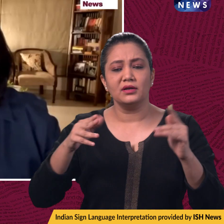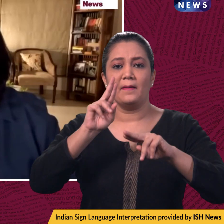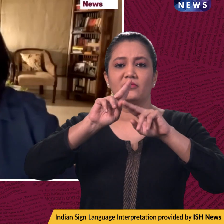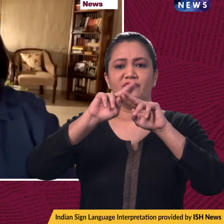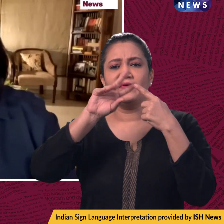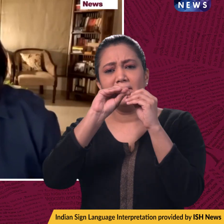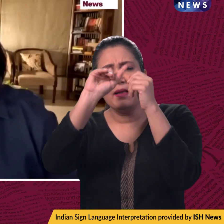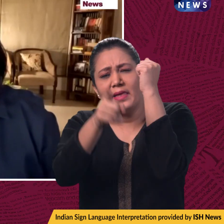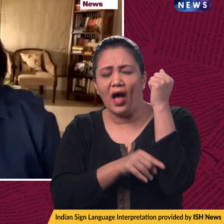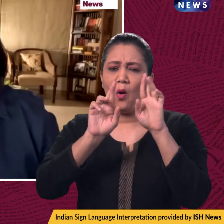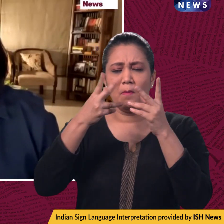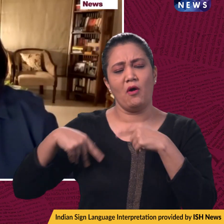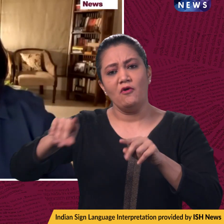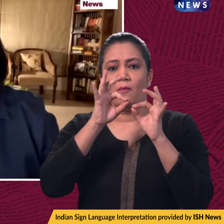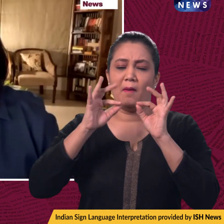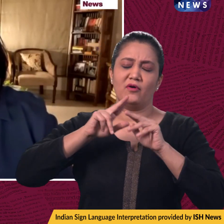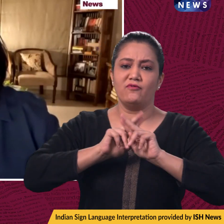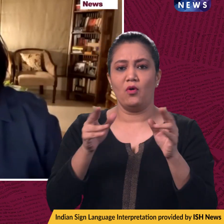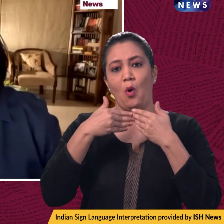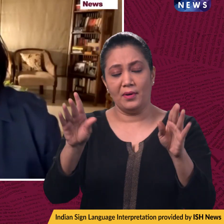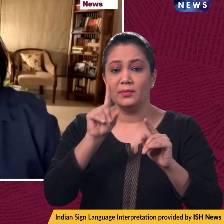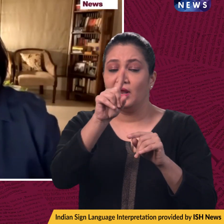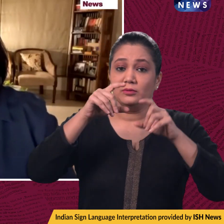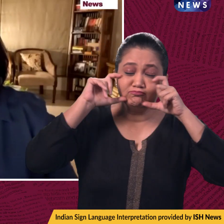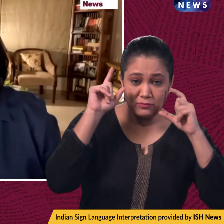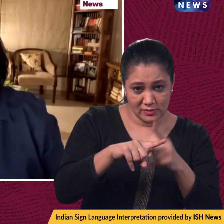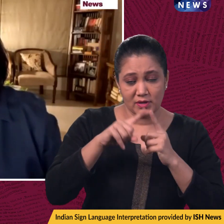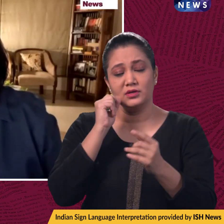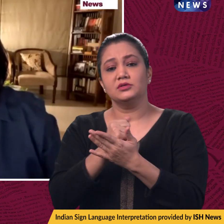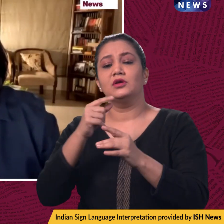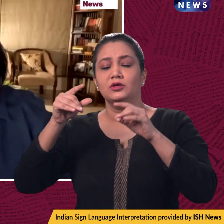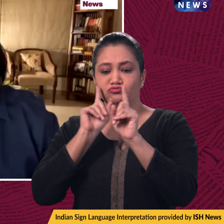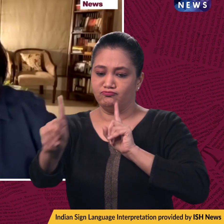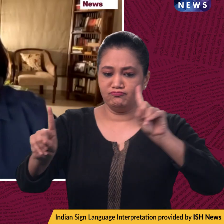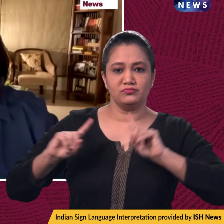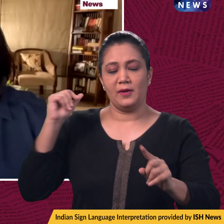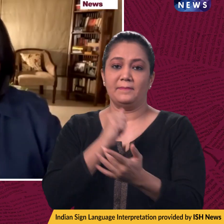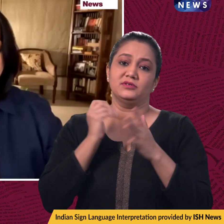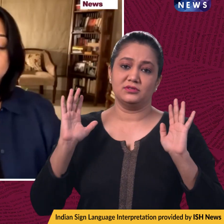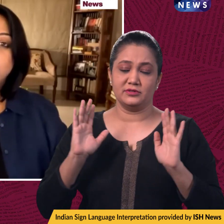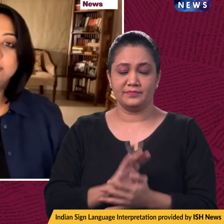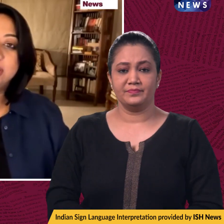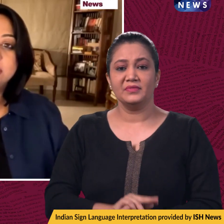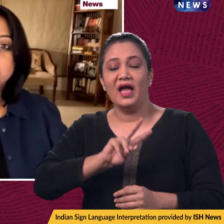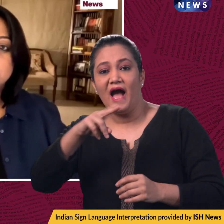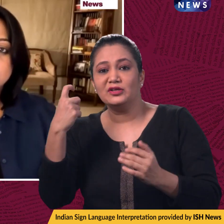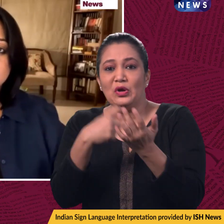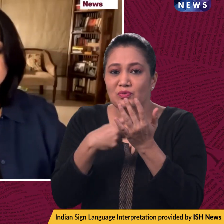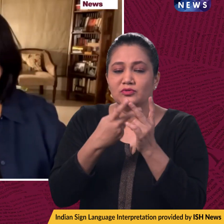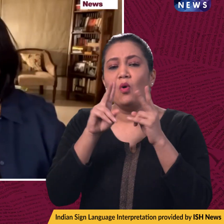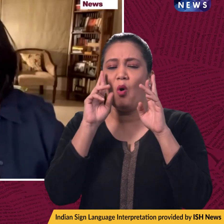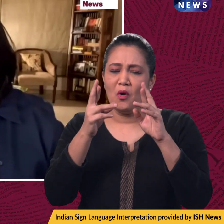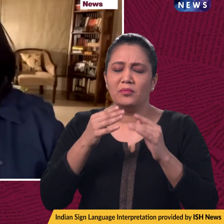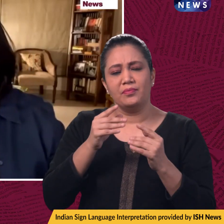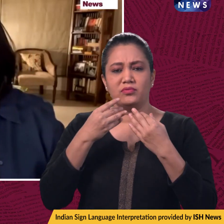end of the month. She said it is essential for people to wear masks and observe social distancing, but all of the other